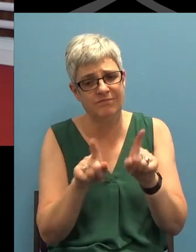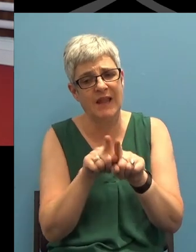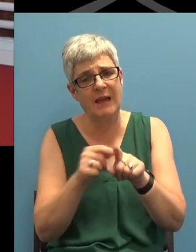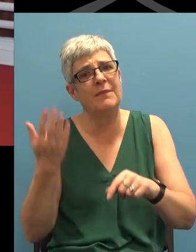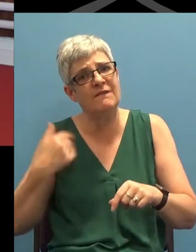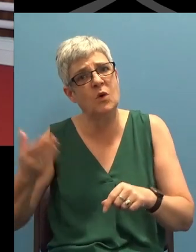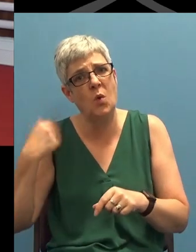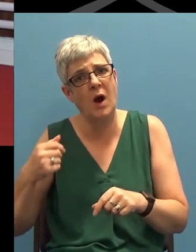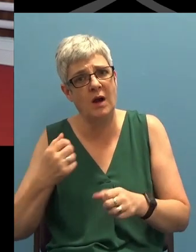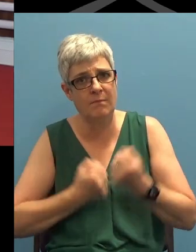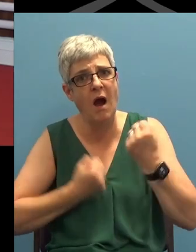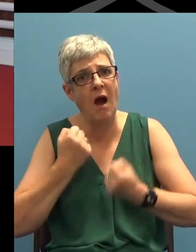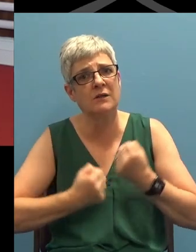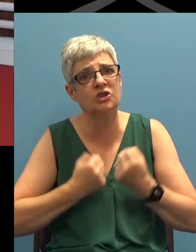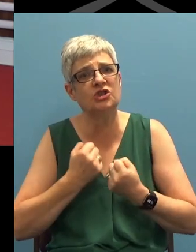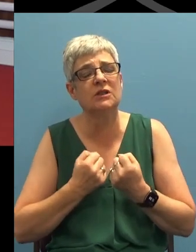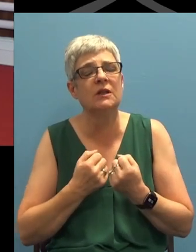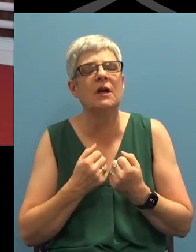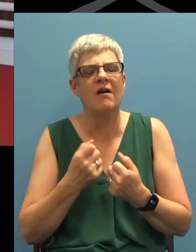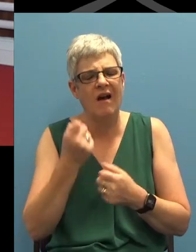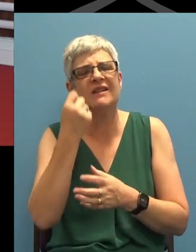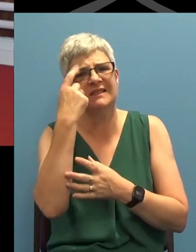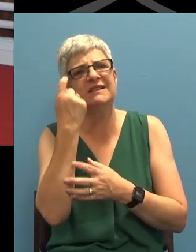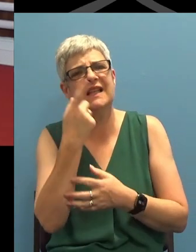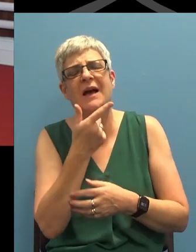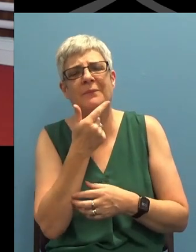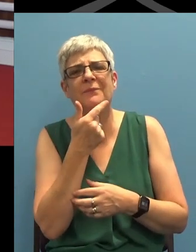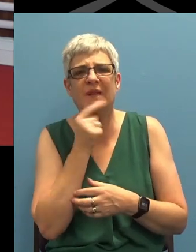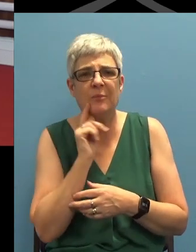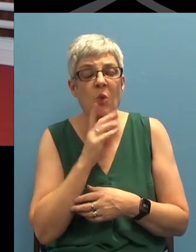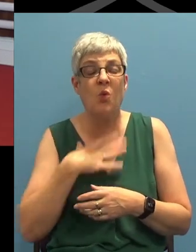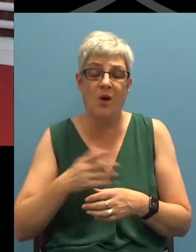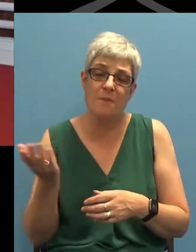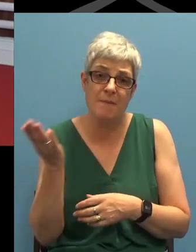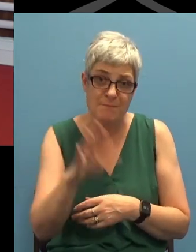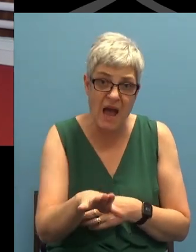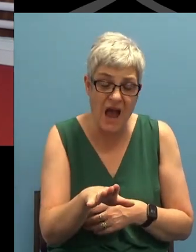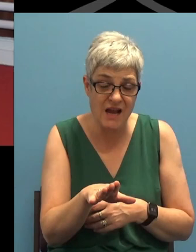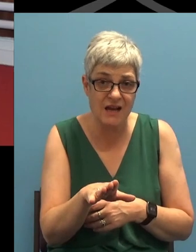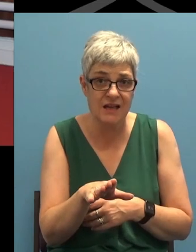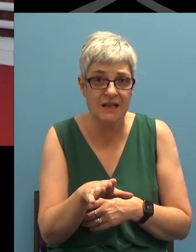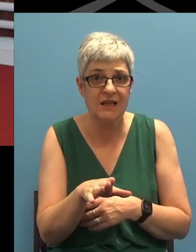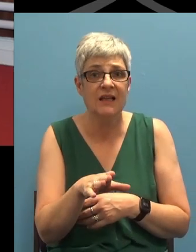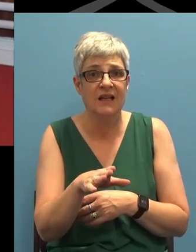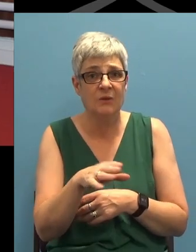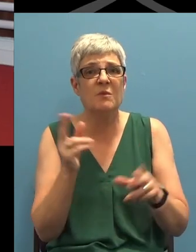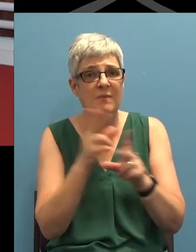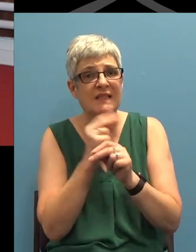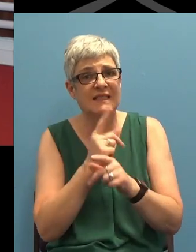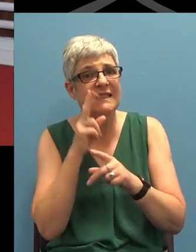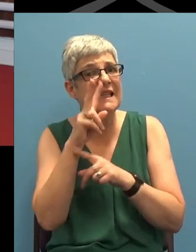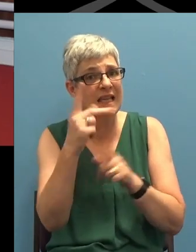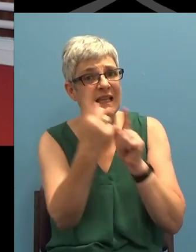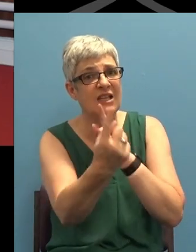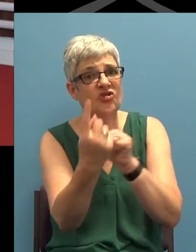before March. I understand that folks want to be back, and especially that we miss seeing one